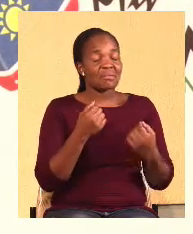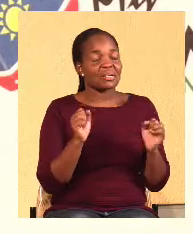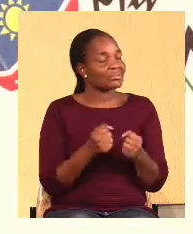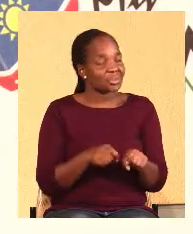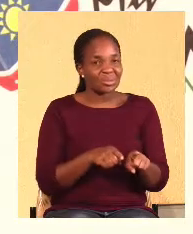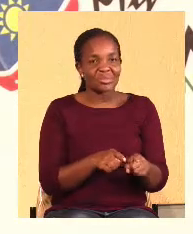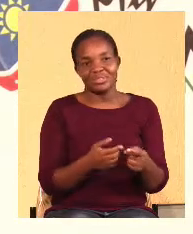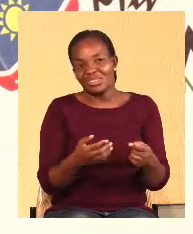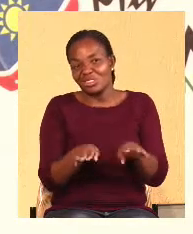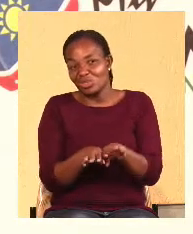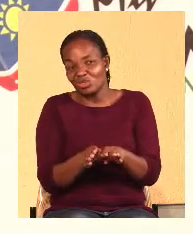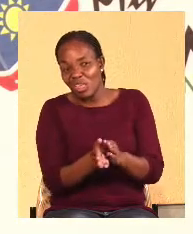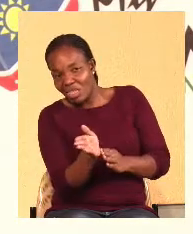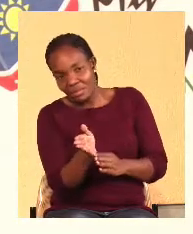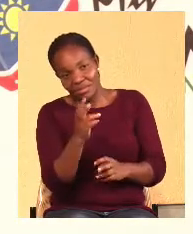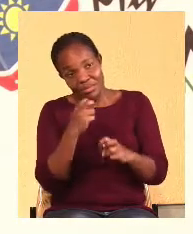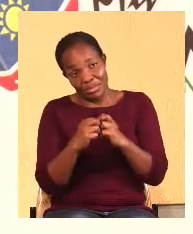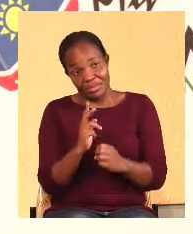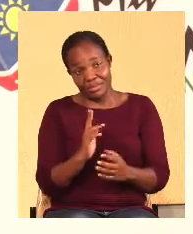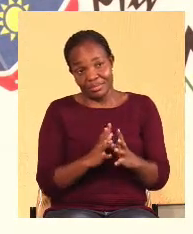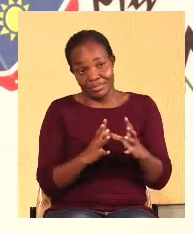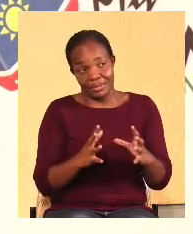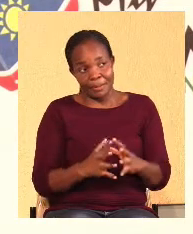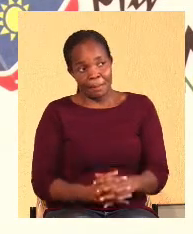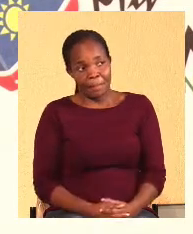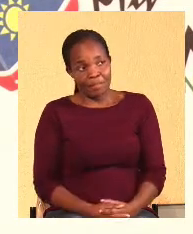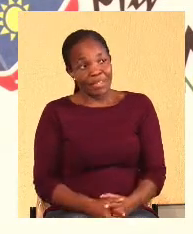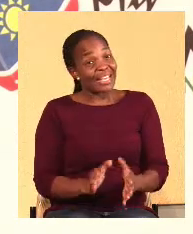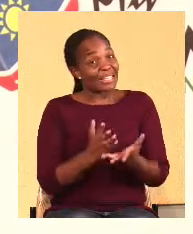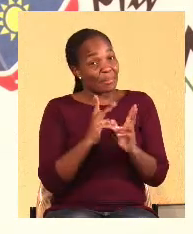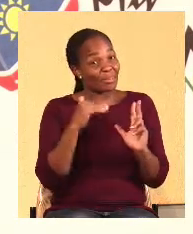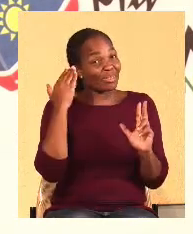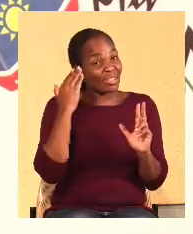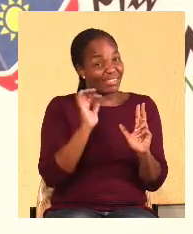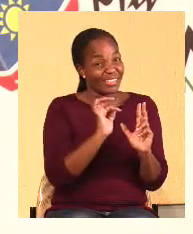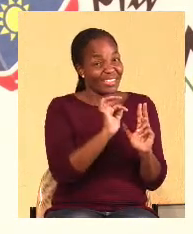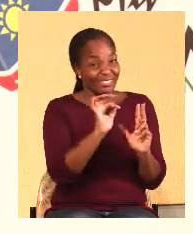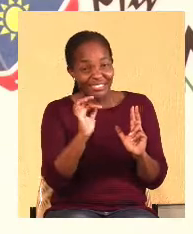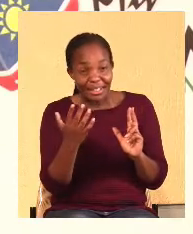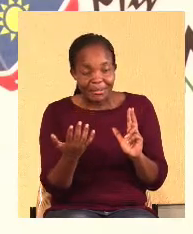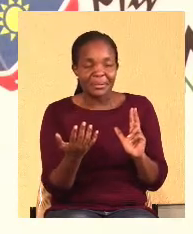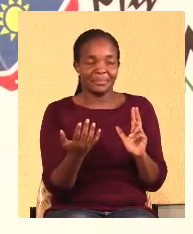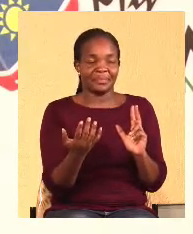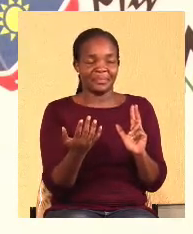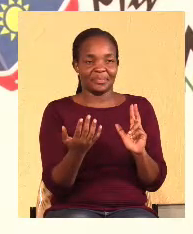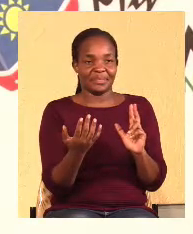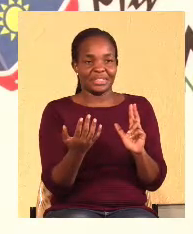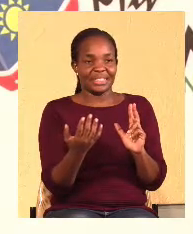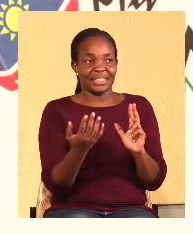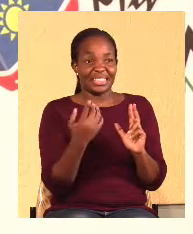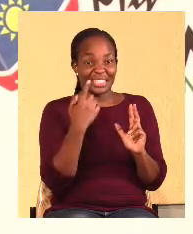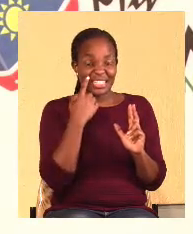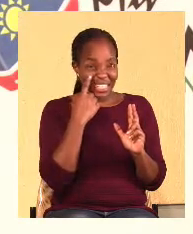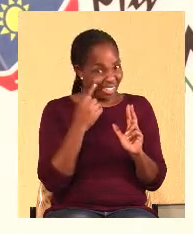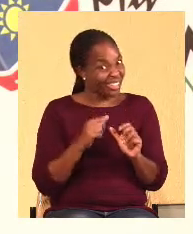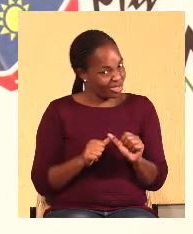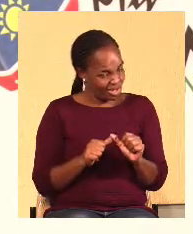is, a tendency of some people are displaying a propensity of engaging in these activities,